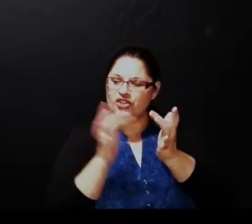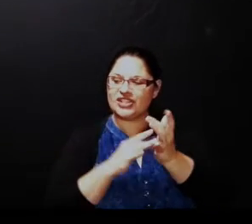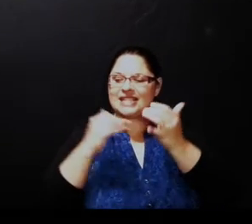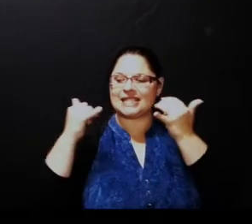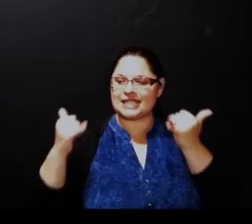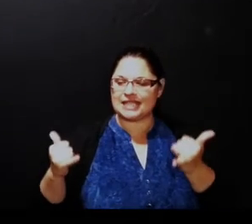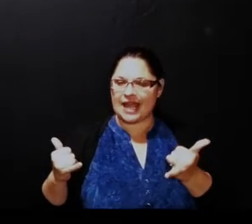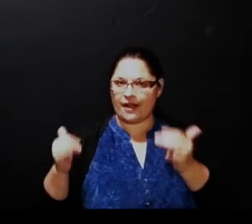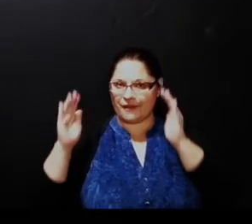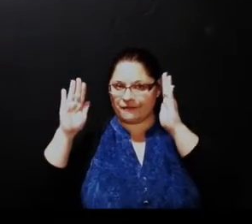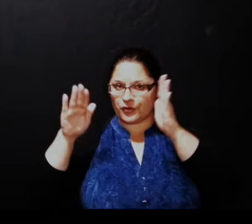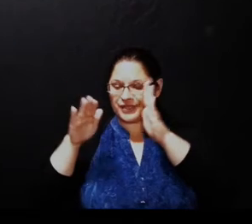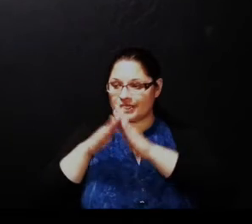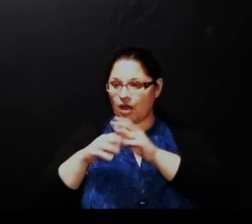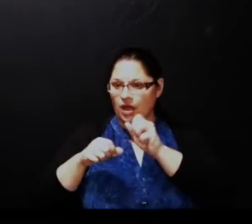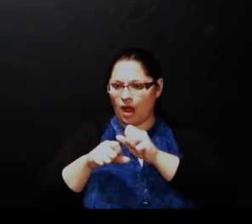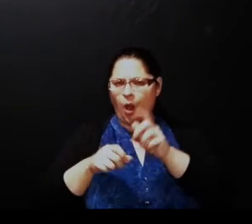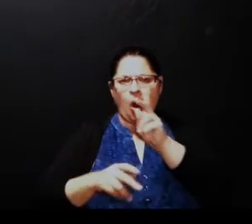through 32.